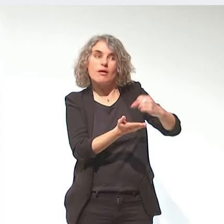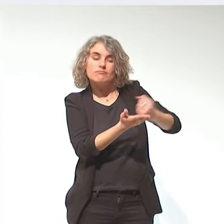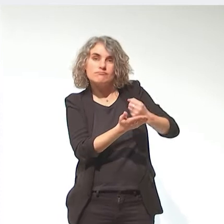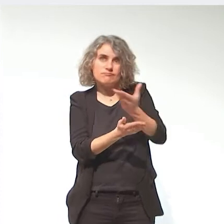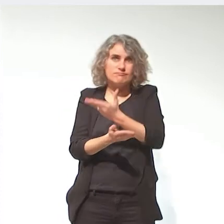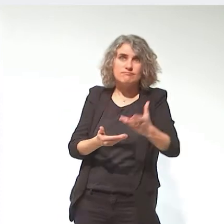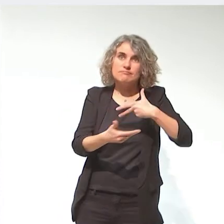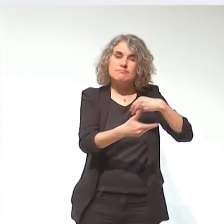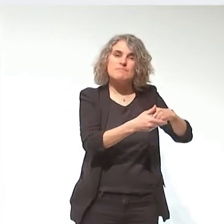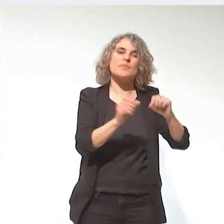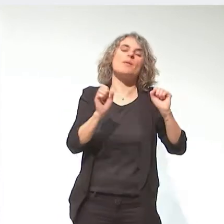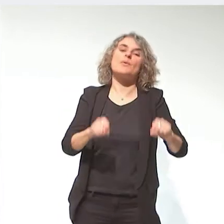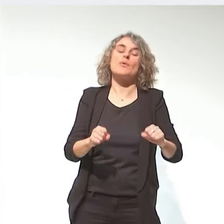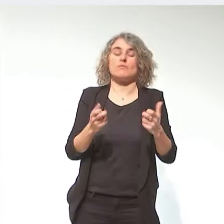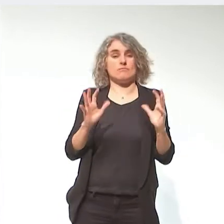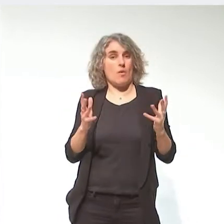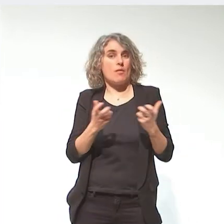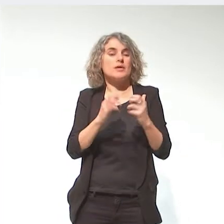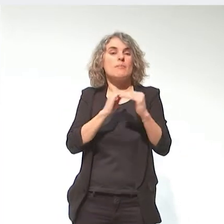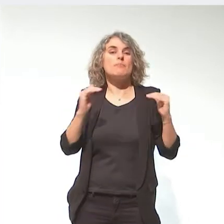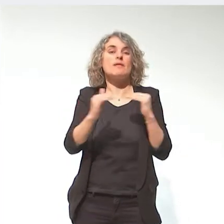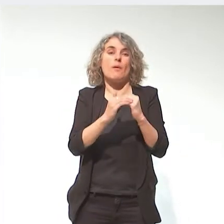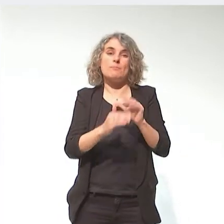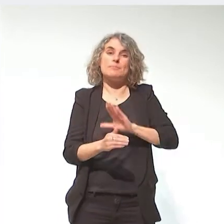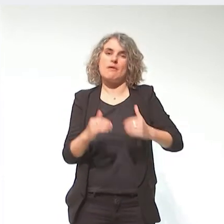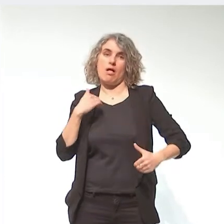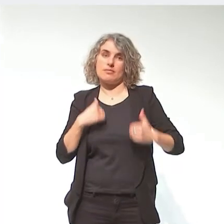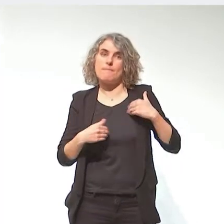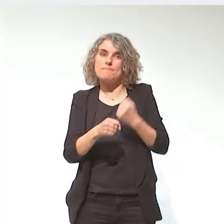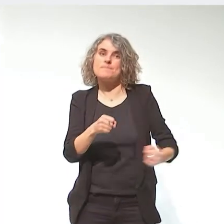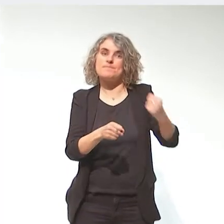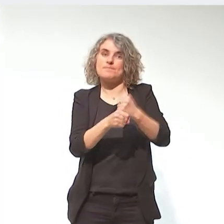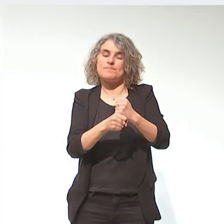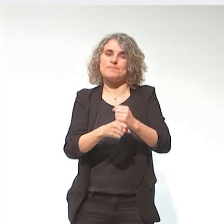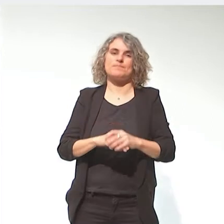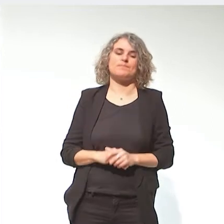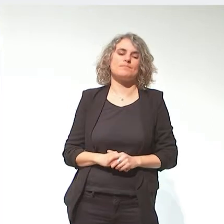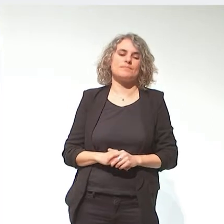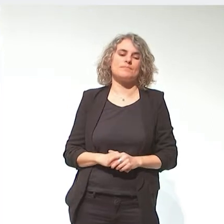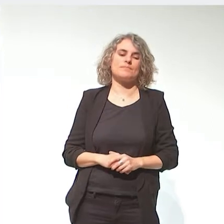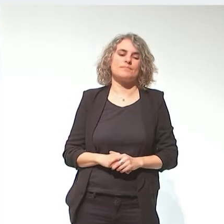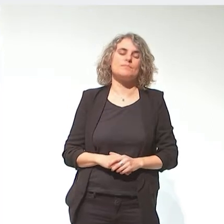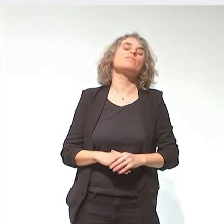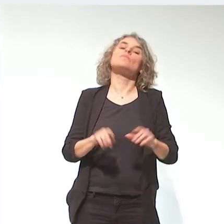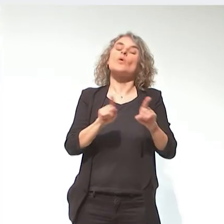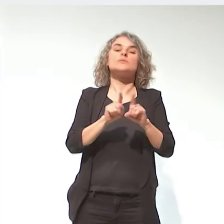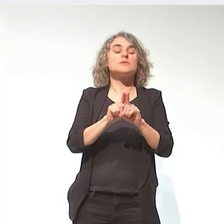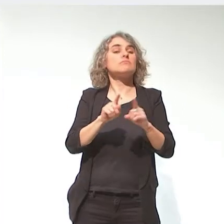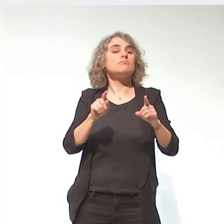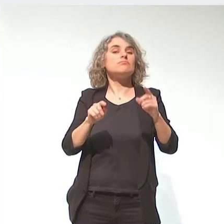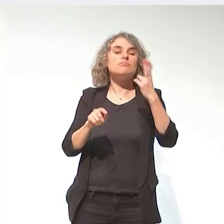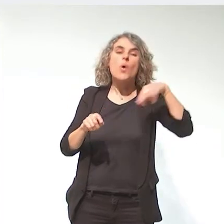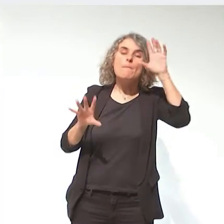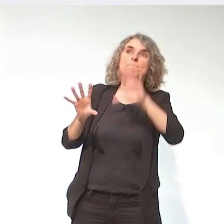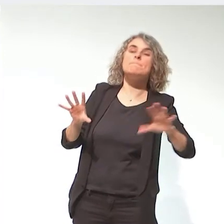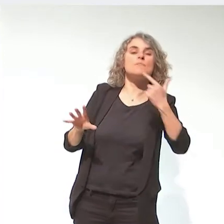Platform. Free movement is a cornerstone of EU integration, yet persons with disabilities often face